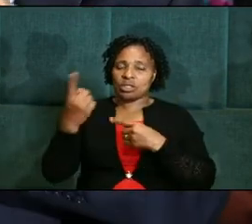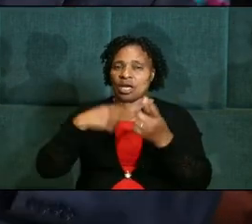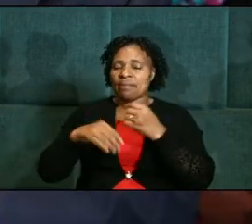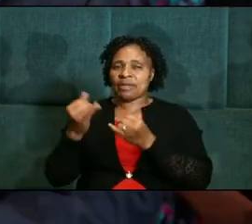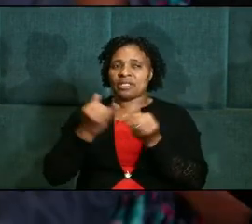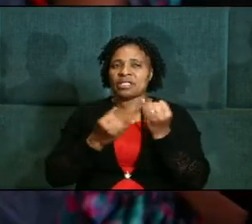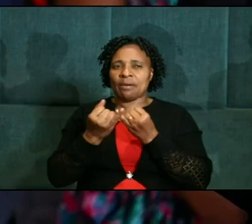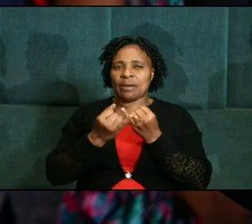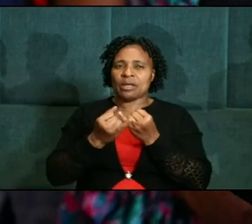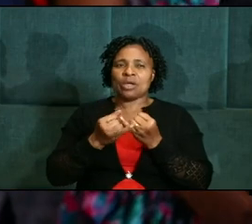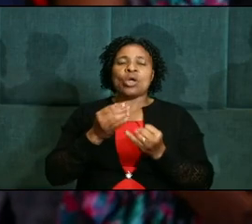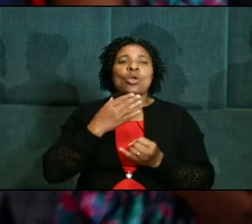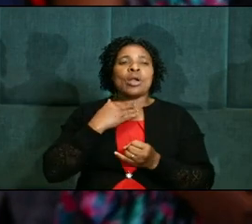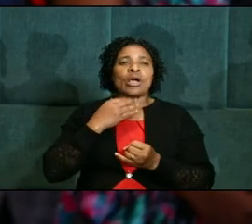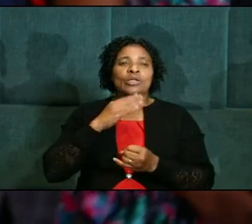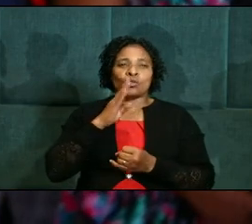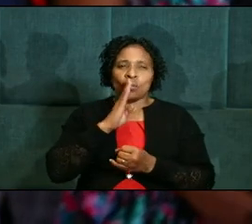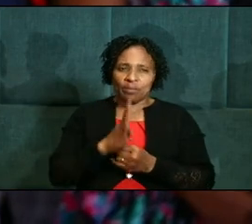would like to be